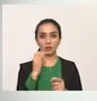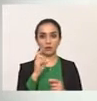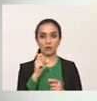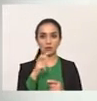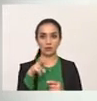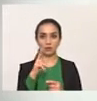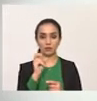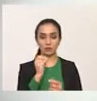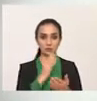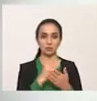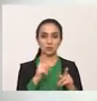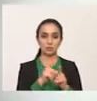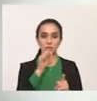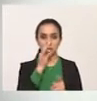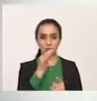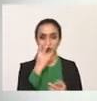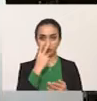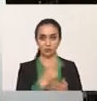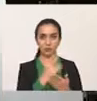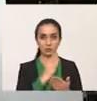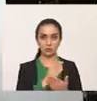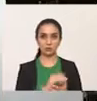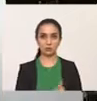halqasi ifodalangan.